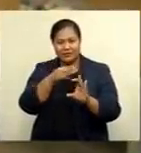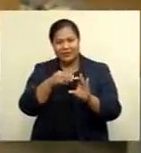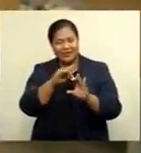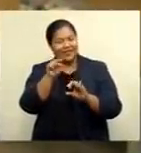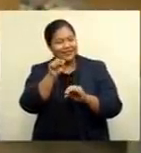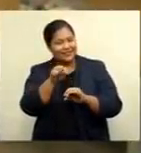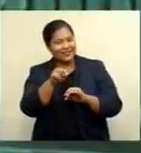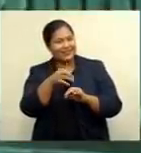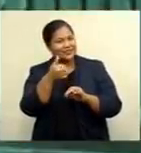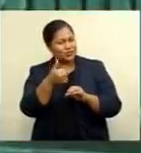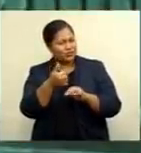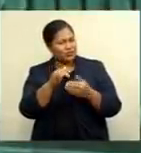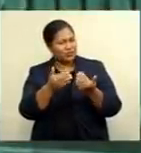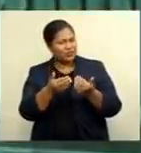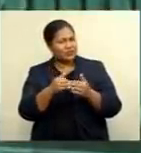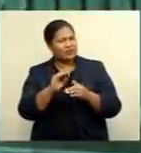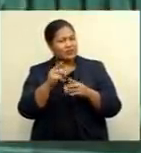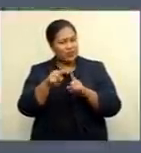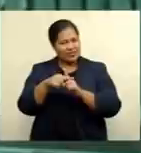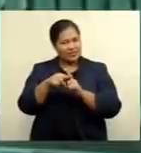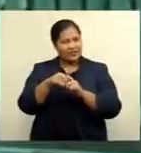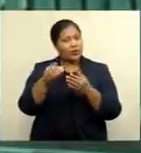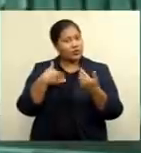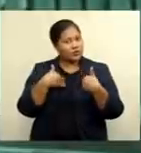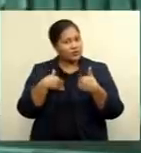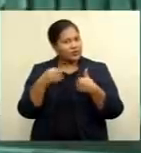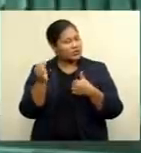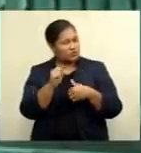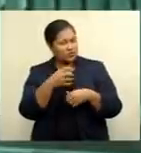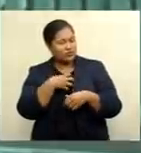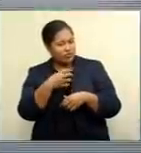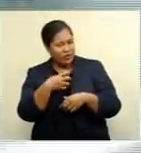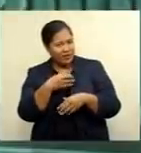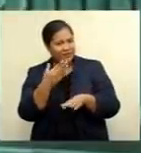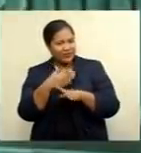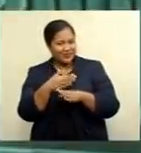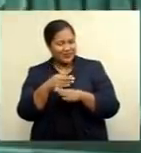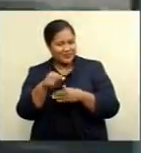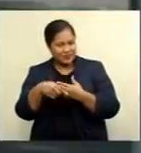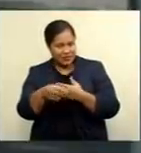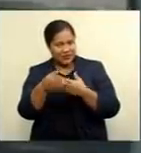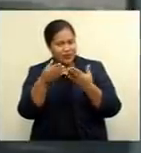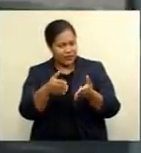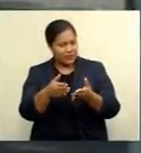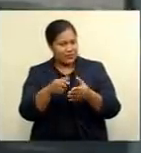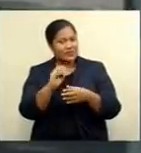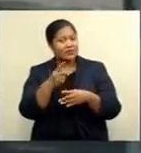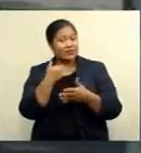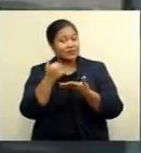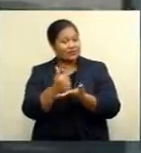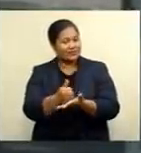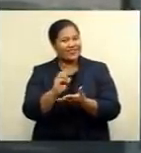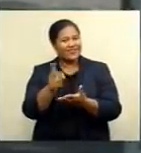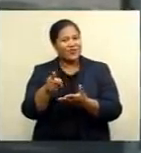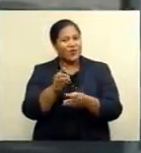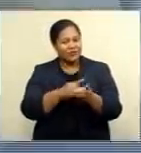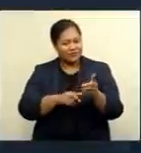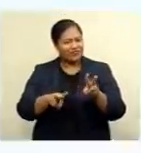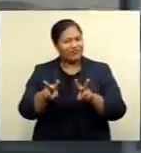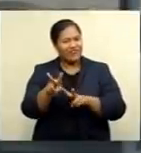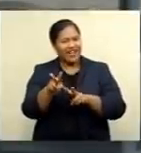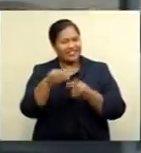over-generous interpretation and USP needs to be a bit more modest. This has also been backed by former Deputy Vice-Chancellor